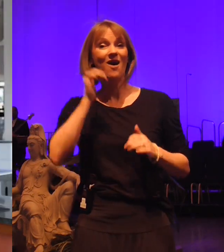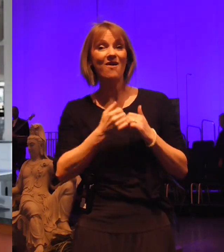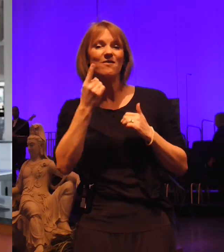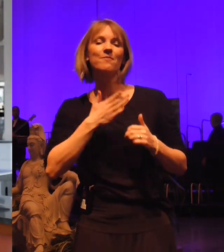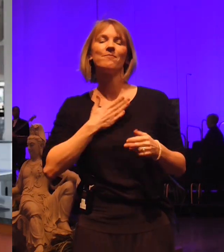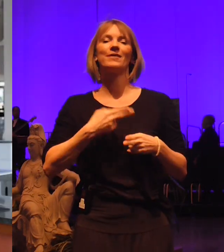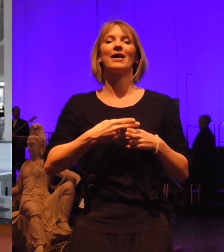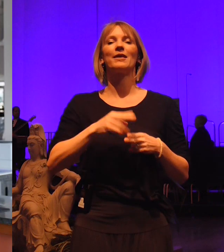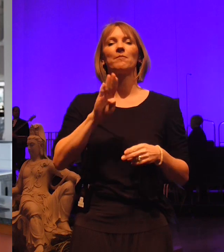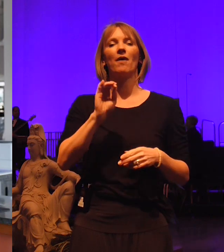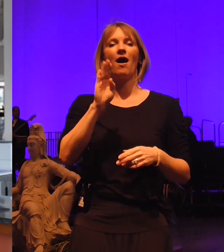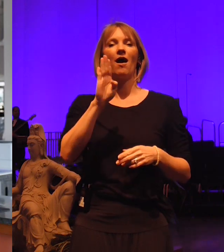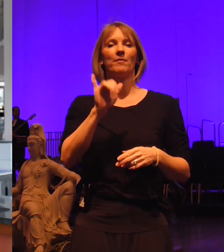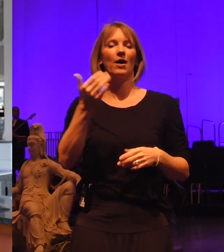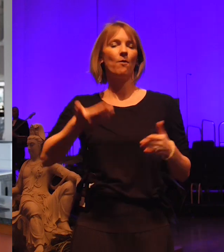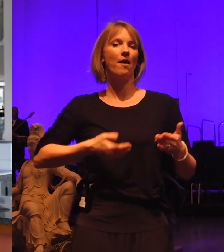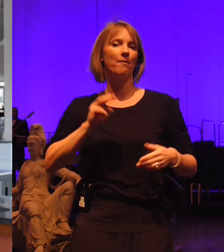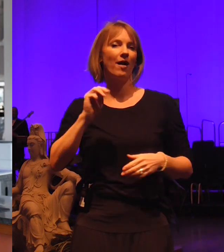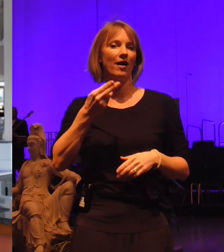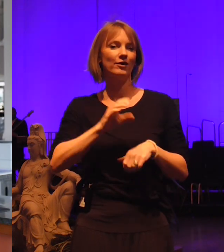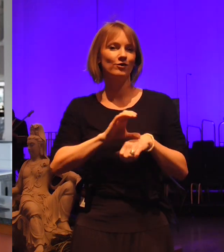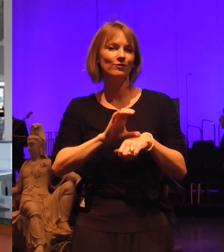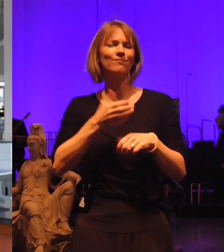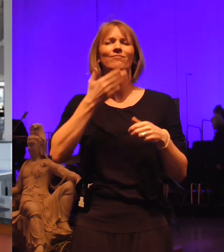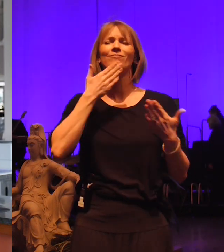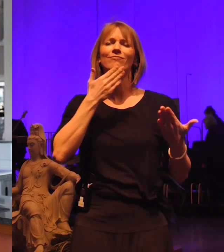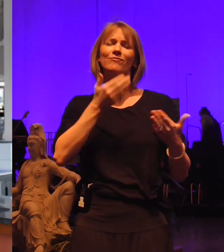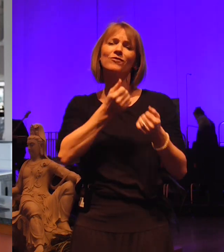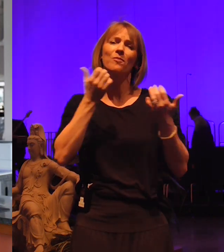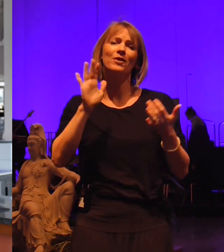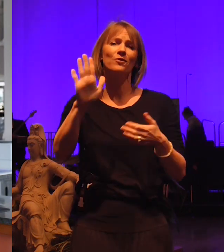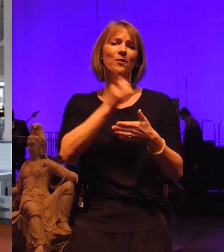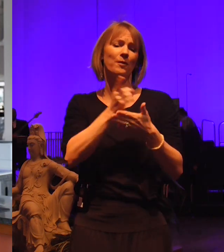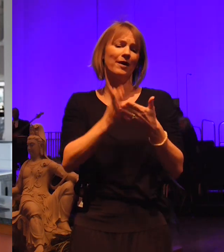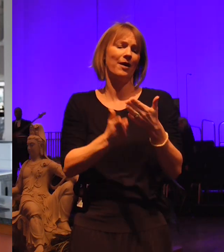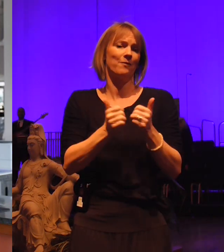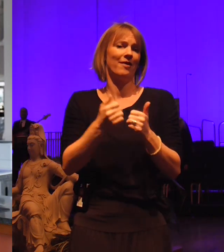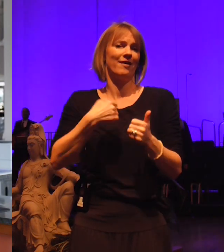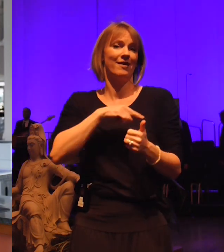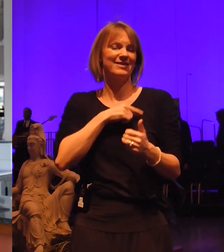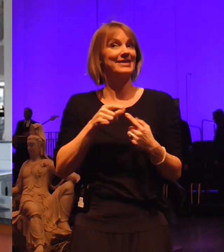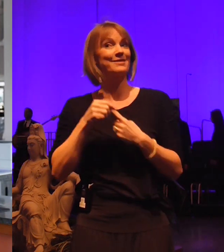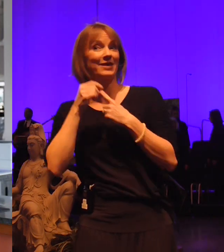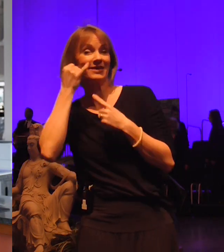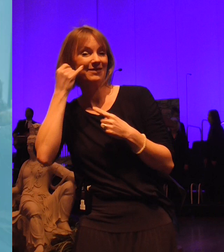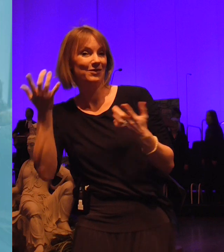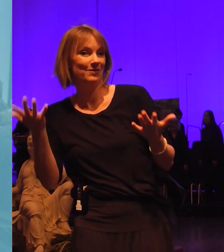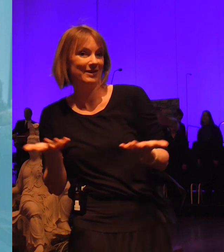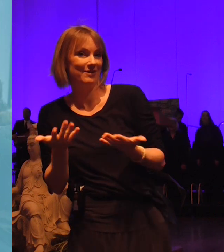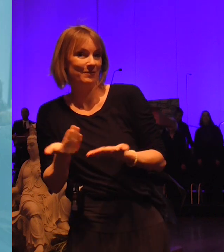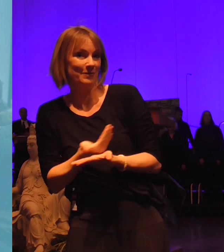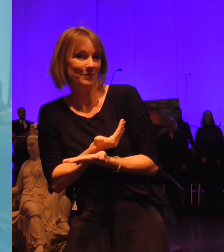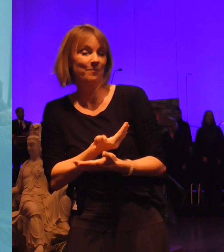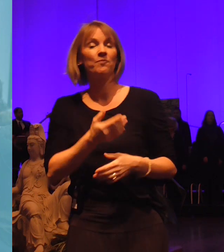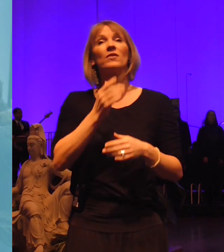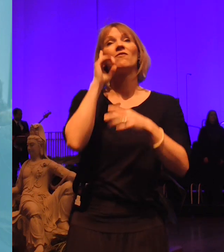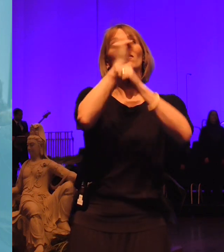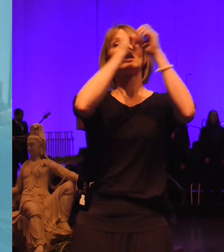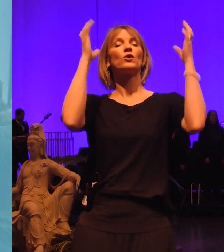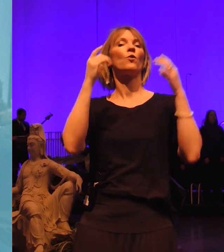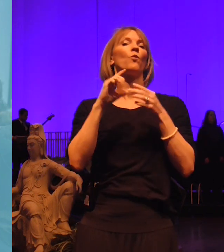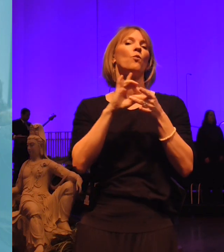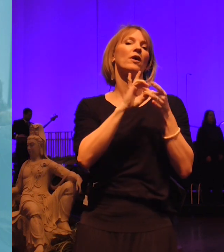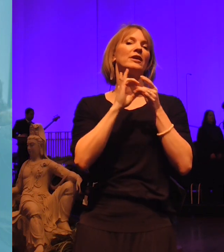everybody, my name is Bobby. Welcome to Mile High Church, and thank you so much for spending part of your weekend with us, especially if you're new. Our vision,